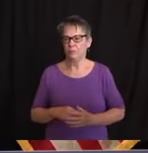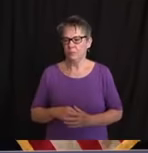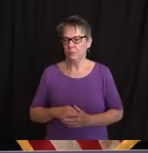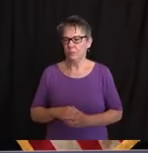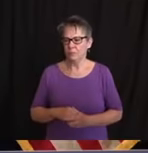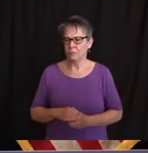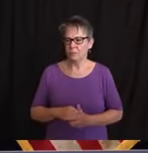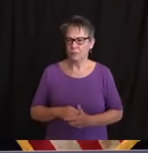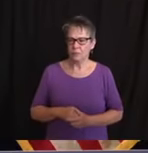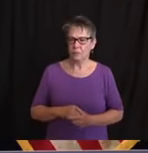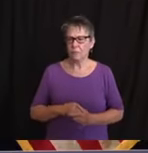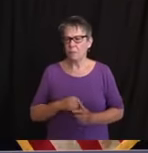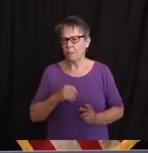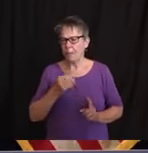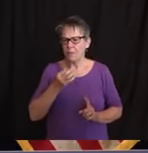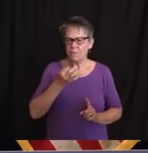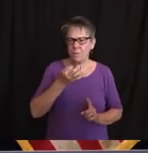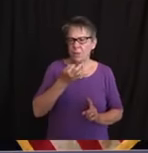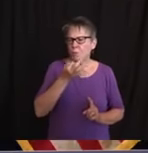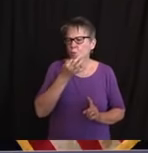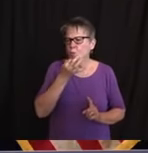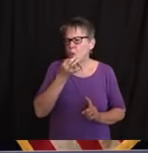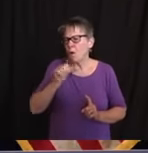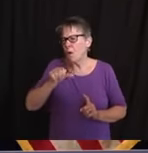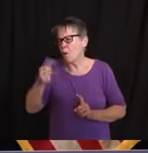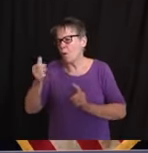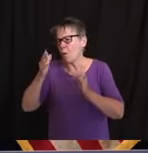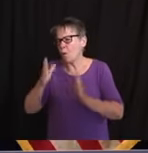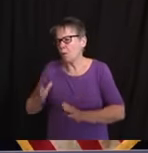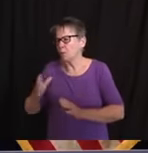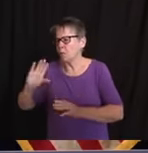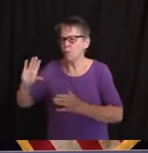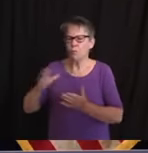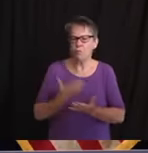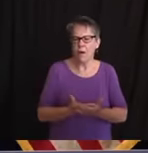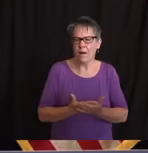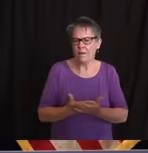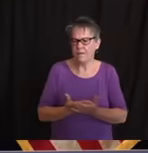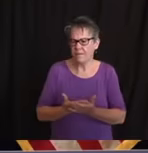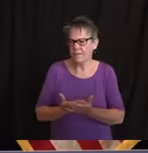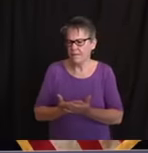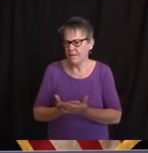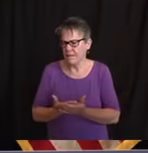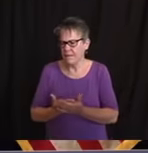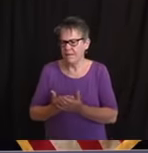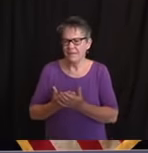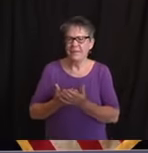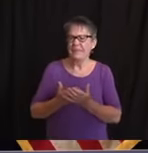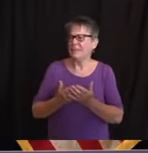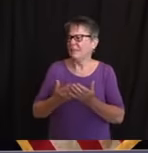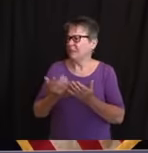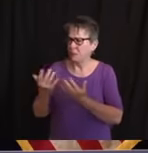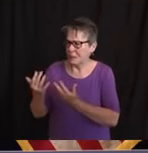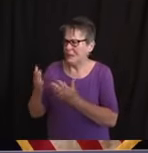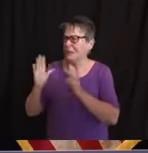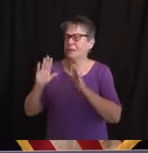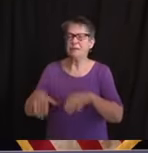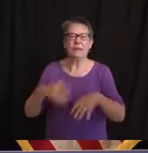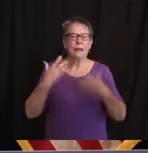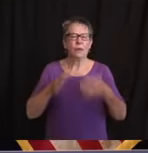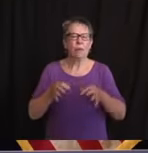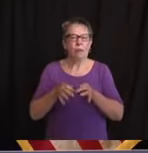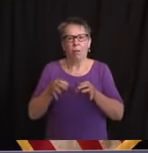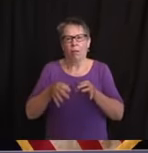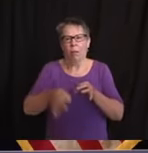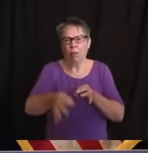House VTC, which is immediately after this, so we're going to try to keep things fairly tight today. But we will be joined in a few moments by